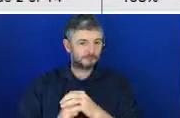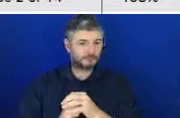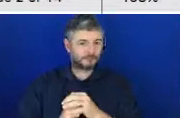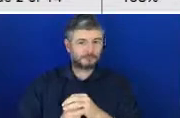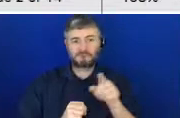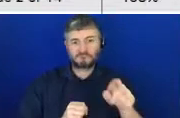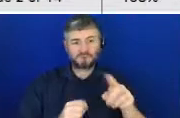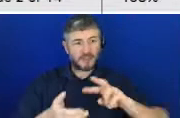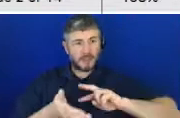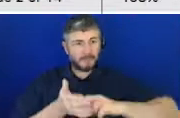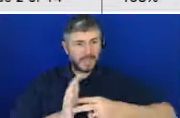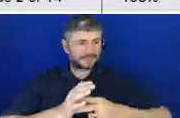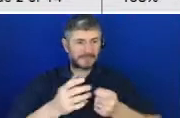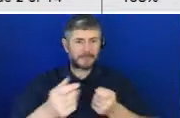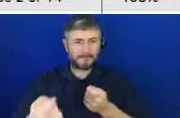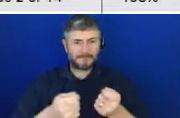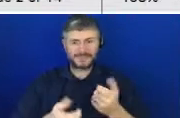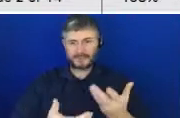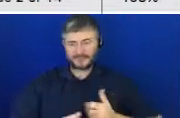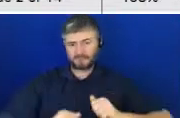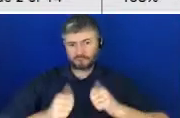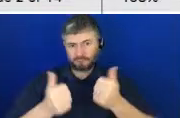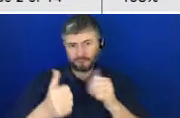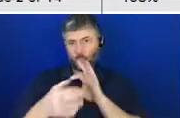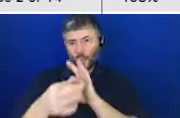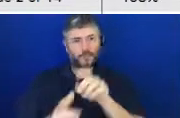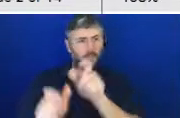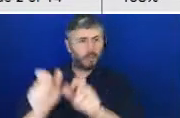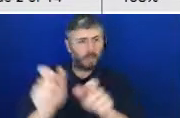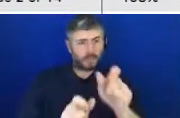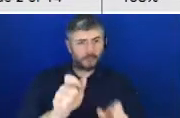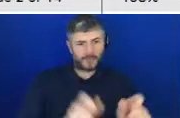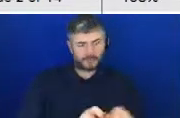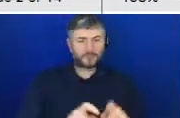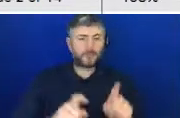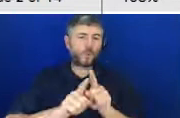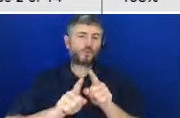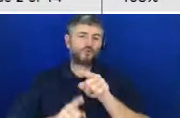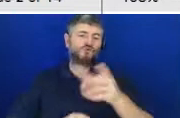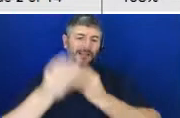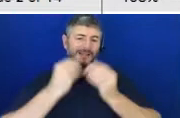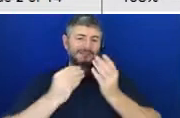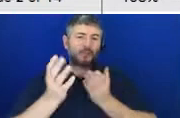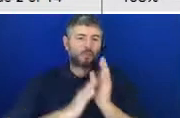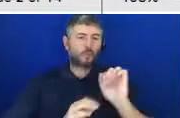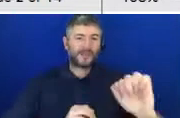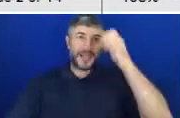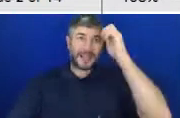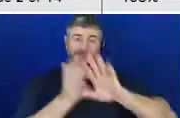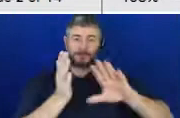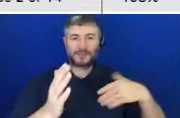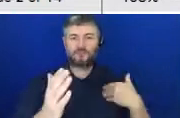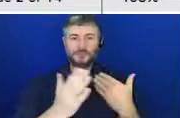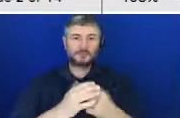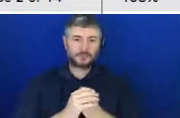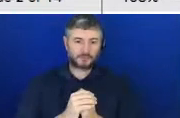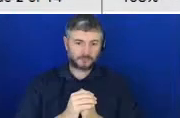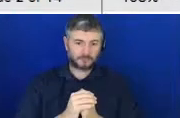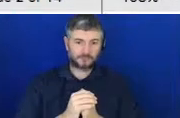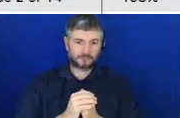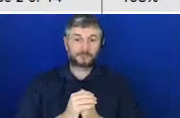plans and she manages her business, and she works with others, and she learns through her own experiences. Now, at this point, if I had a